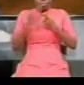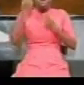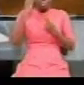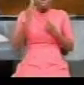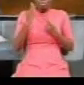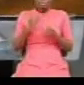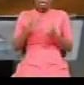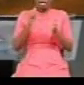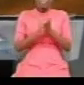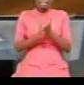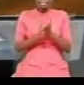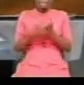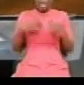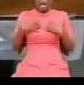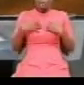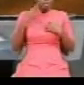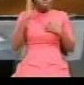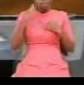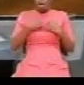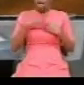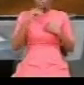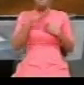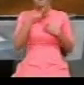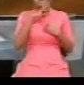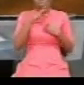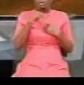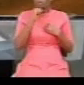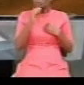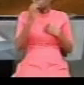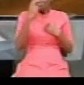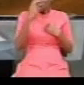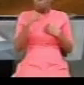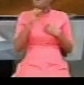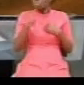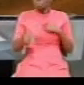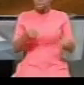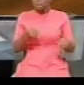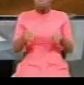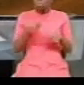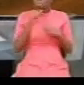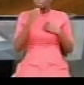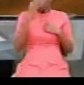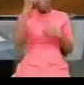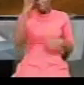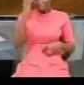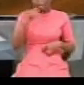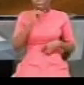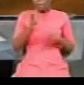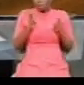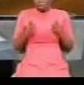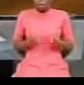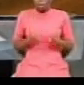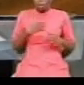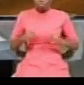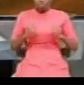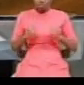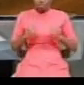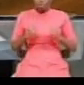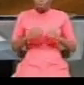That animal should have no blemish, should not be blind, should not be lame, should not be sick, should be healthy and